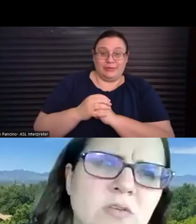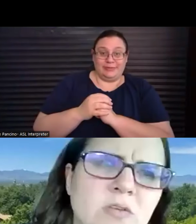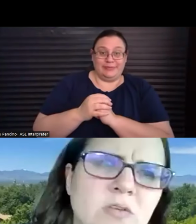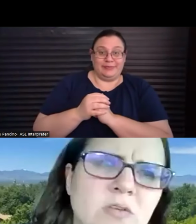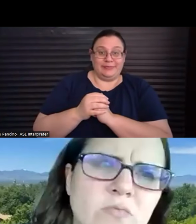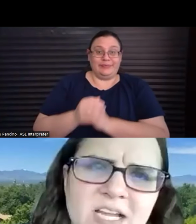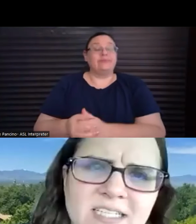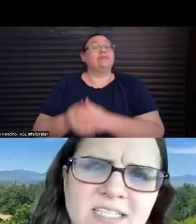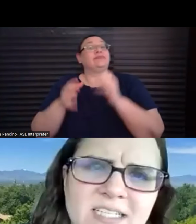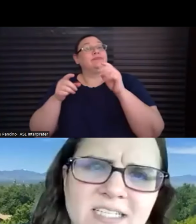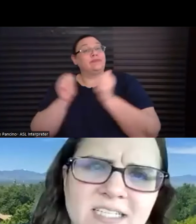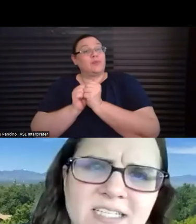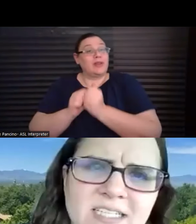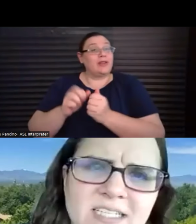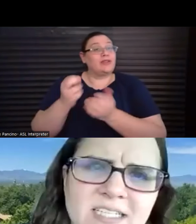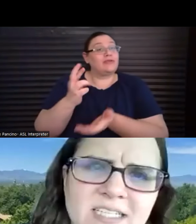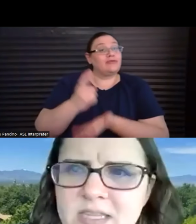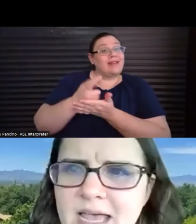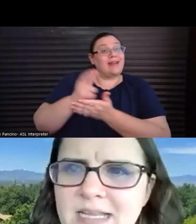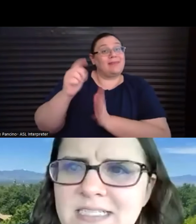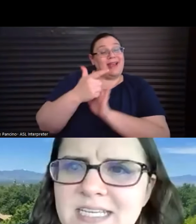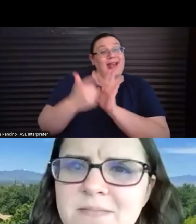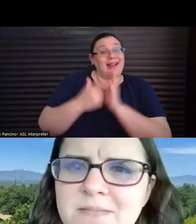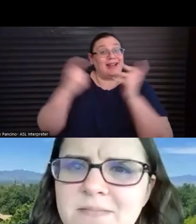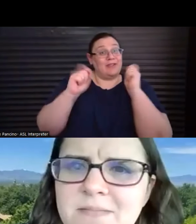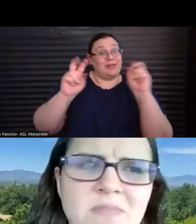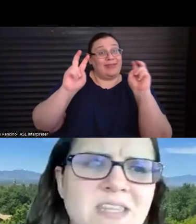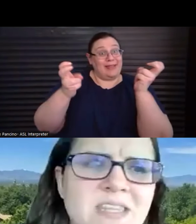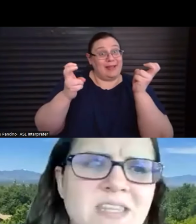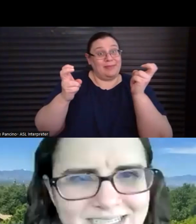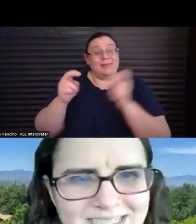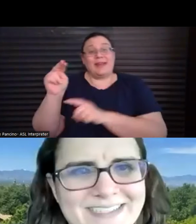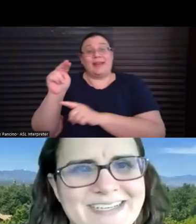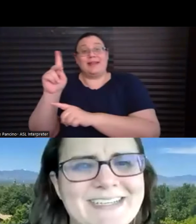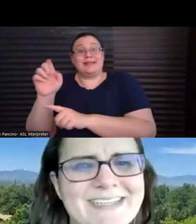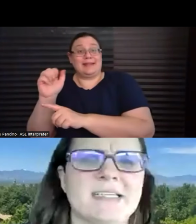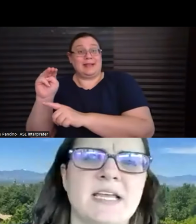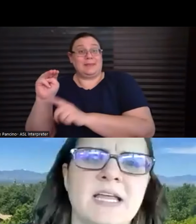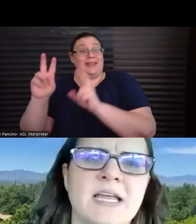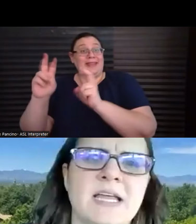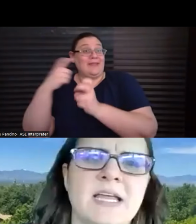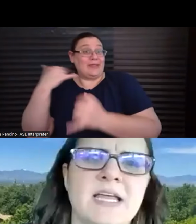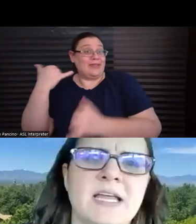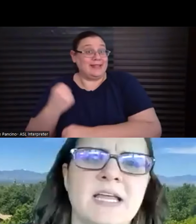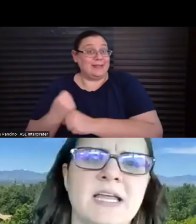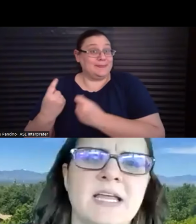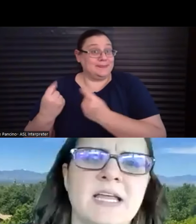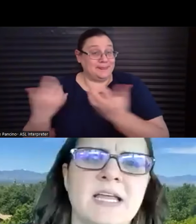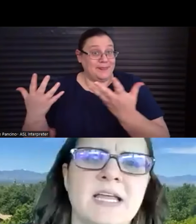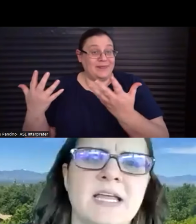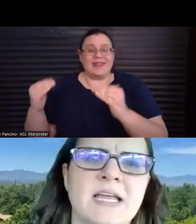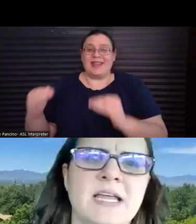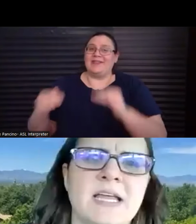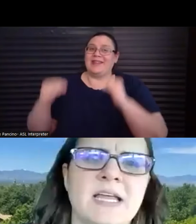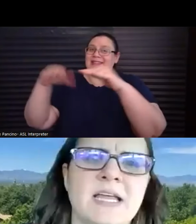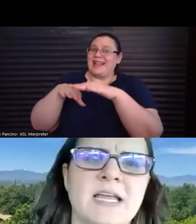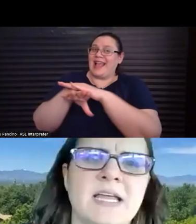with the Rehabilitation Act anniversary theme, the NDEAM theme this year is Advancing Access and